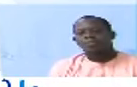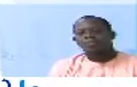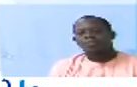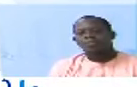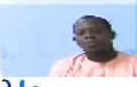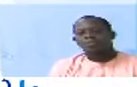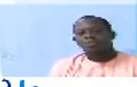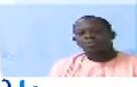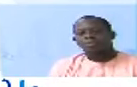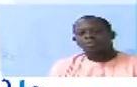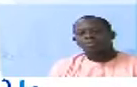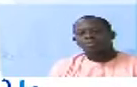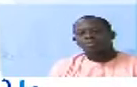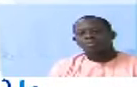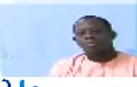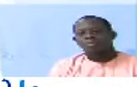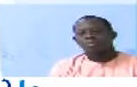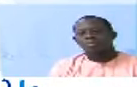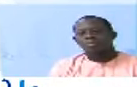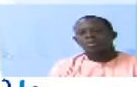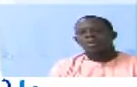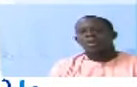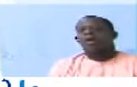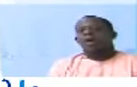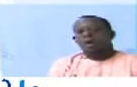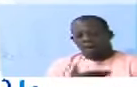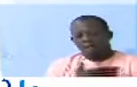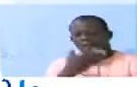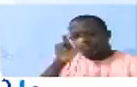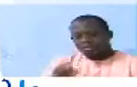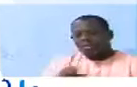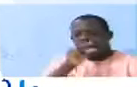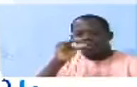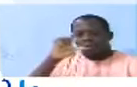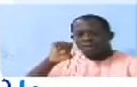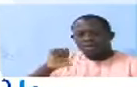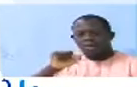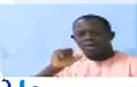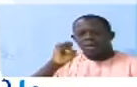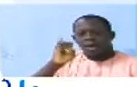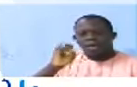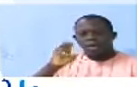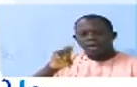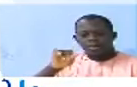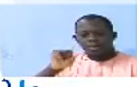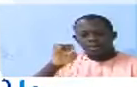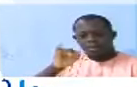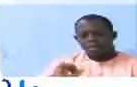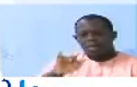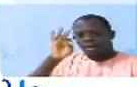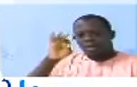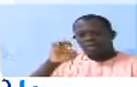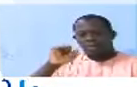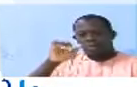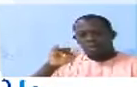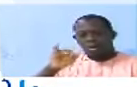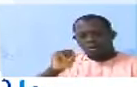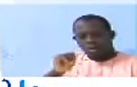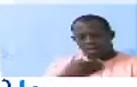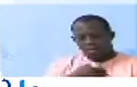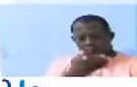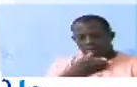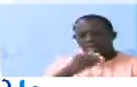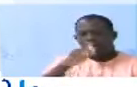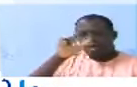Now, more gono Senfai Dabijele. Senfai was part of us. Landing Kamara Bije. And